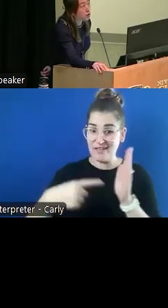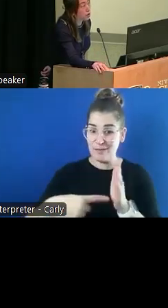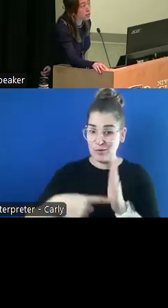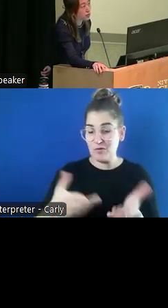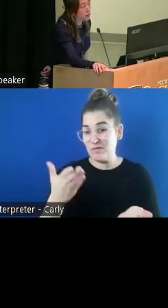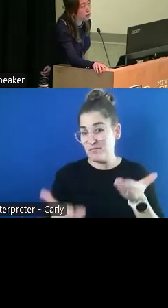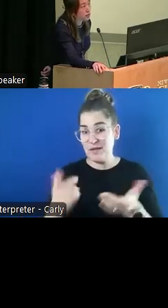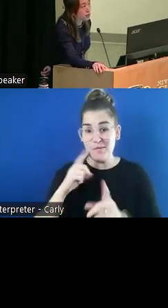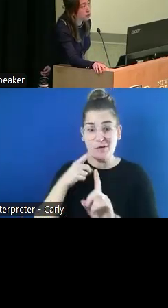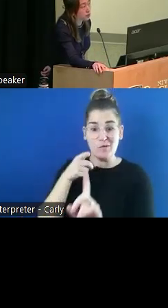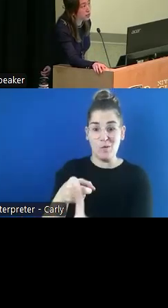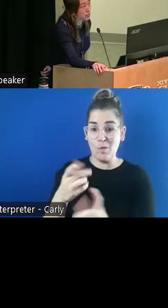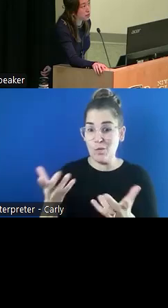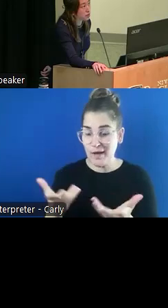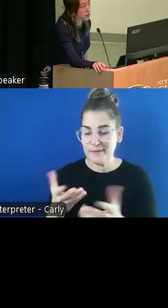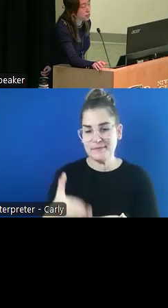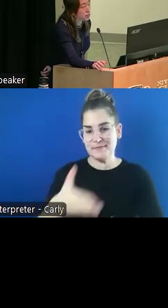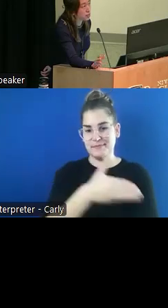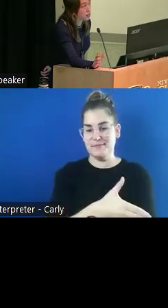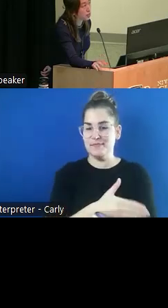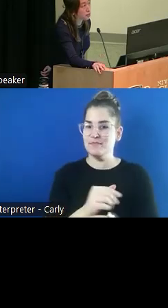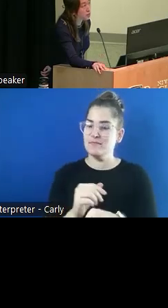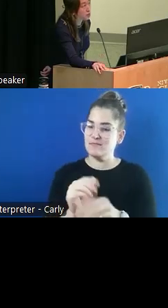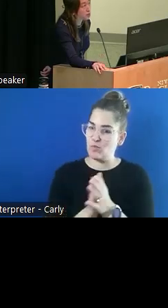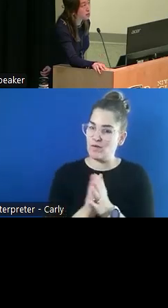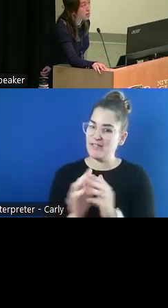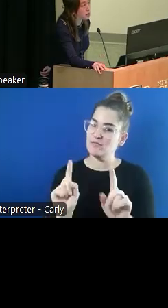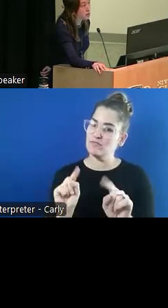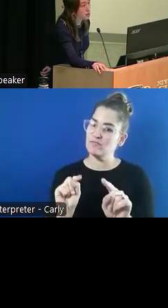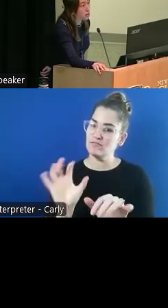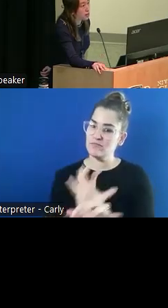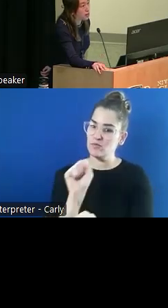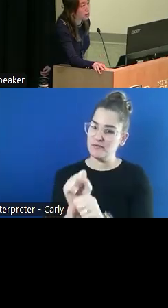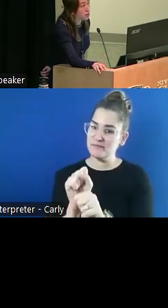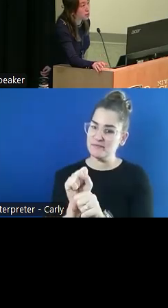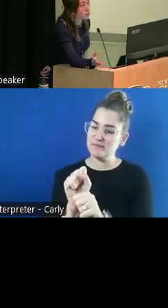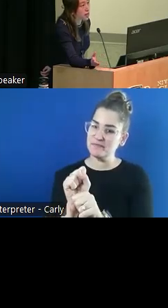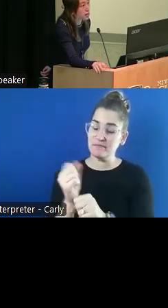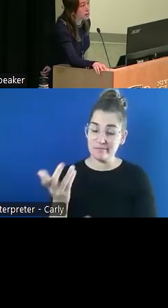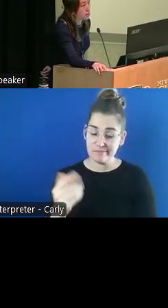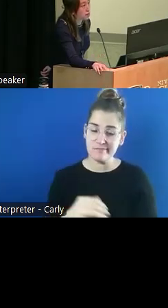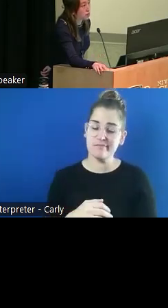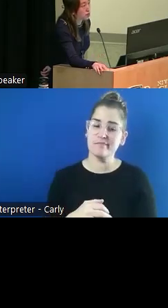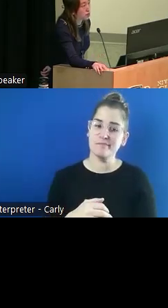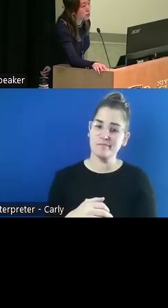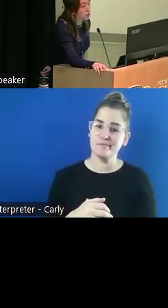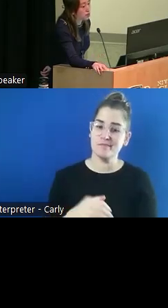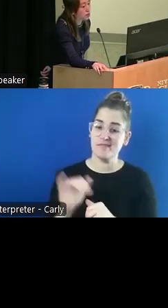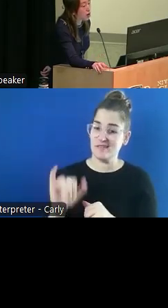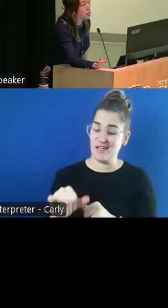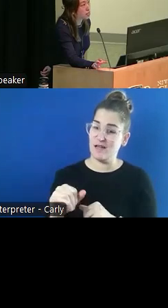maybe the goal activity is improving motivation to attend appointments, and that could serve as